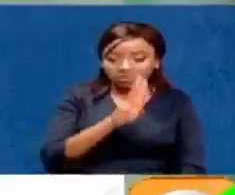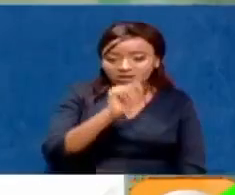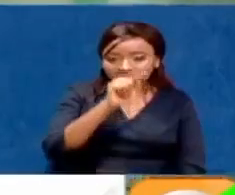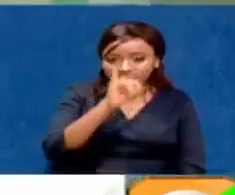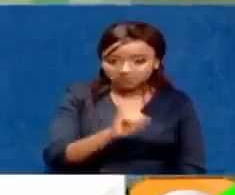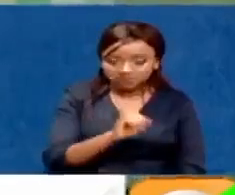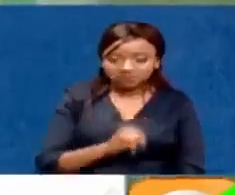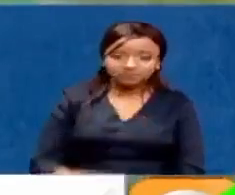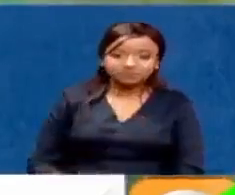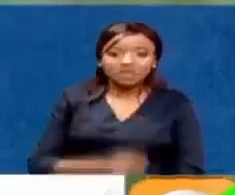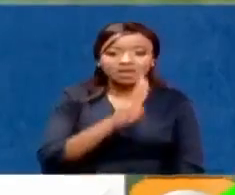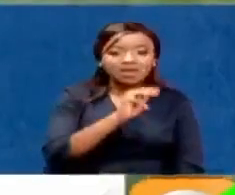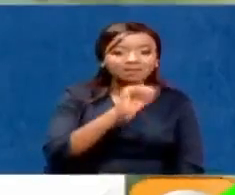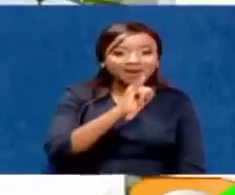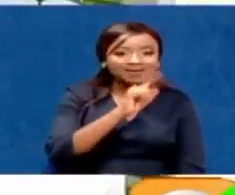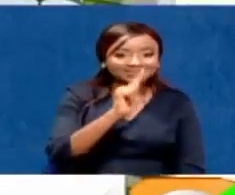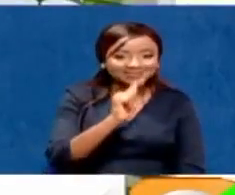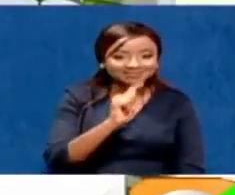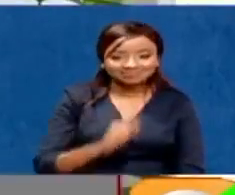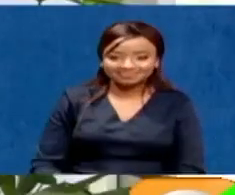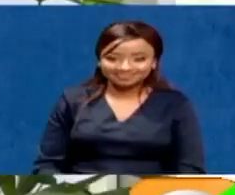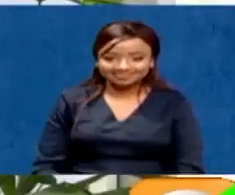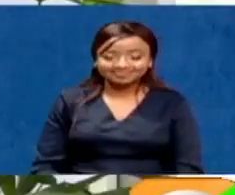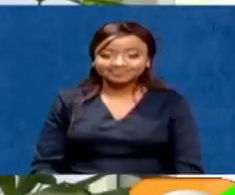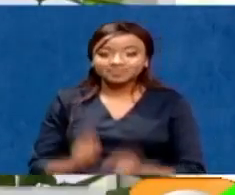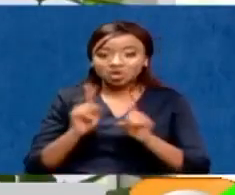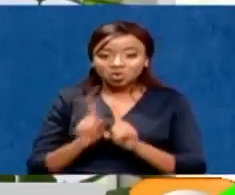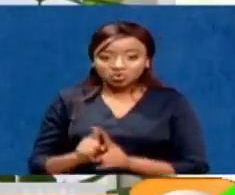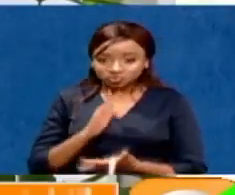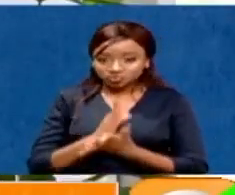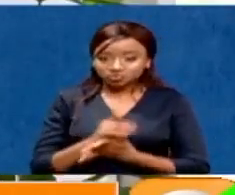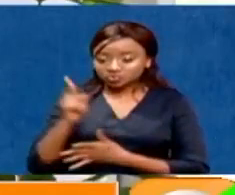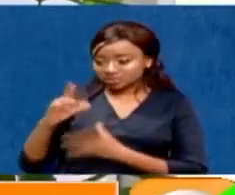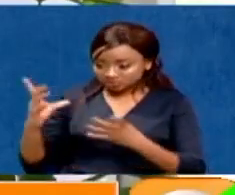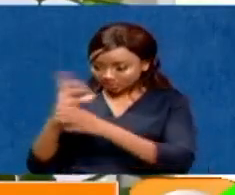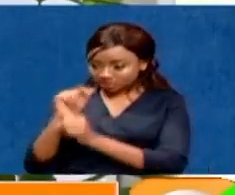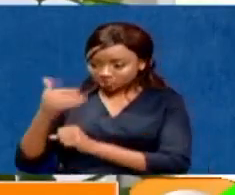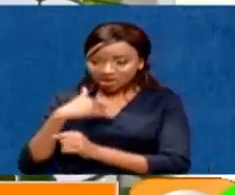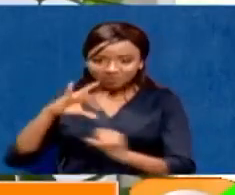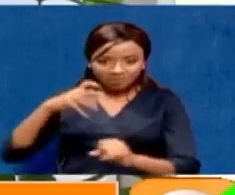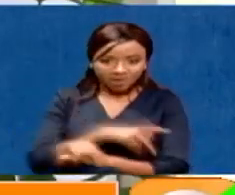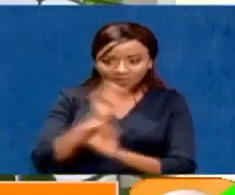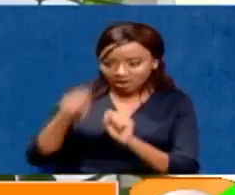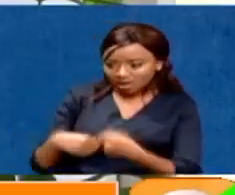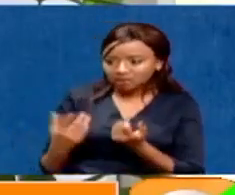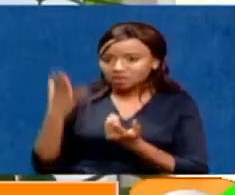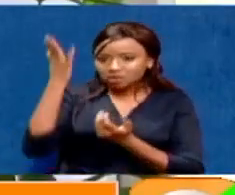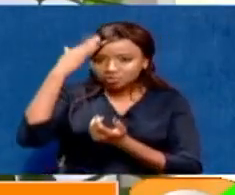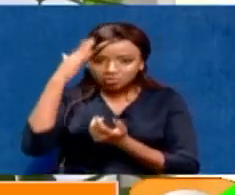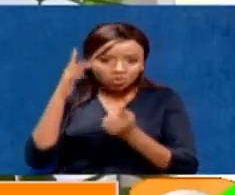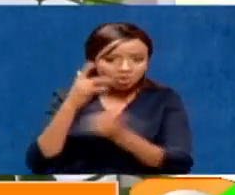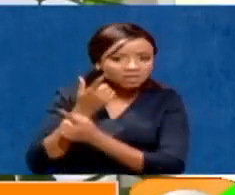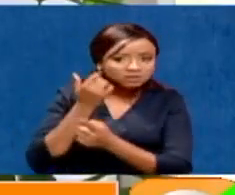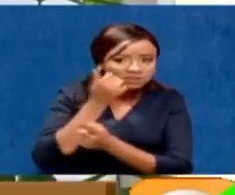MIT. As it simply is an artificial intelligence-driven platform that has the capability of predicting disease